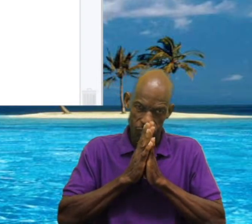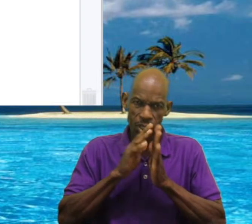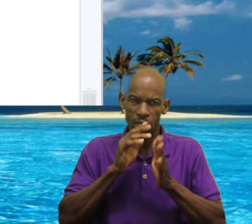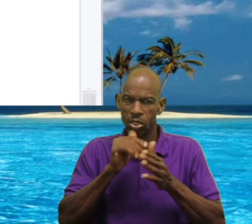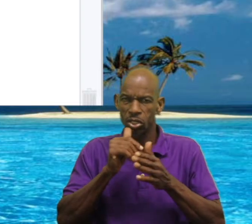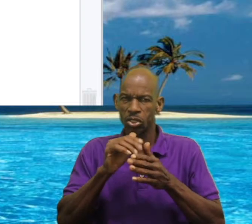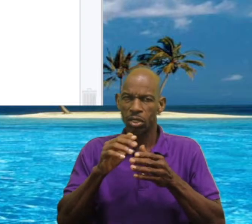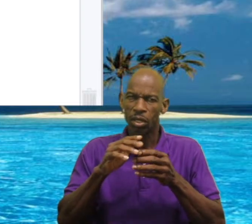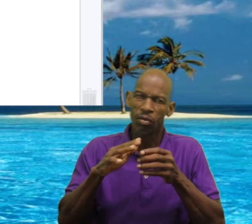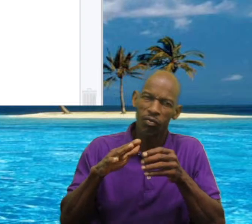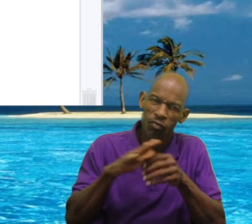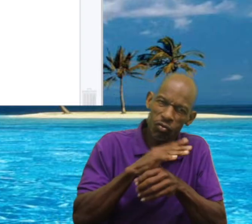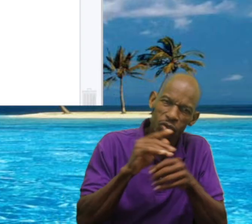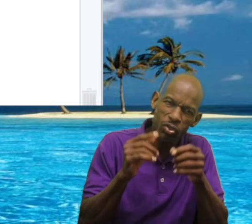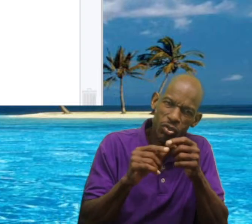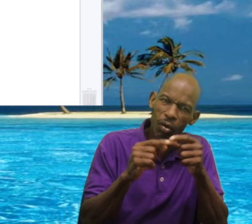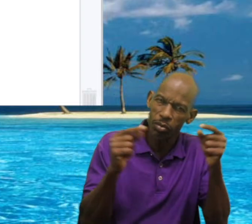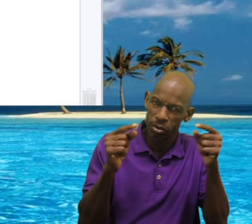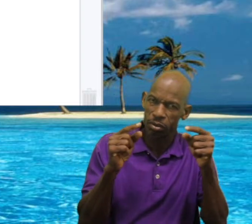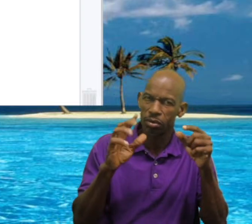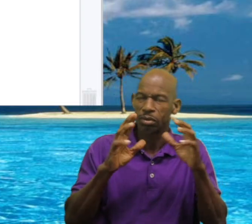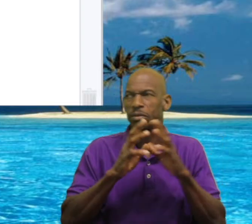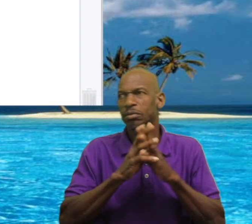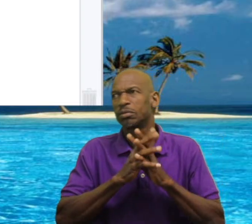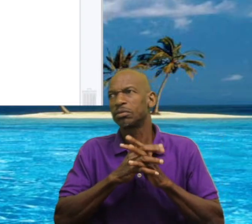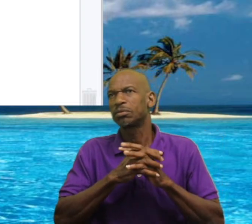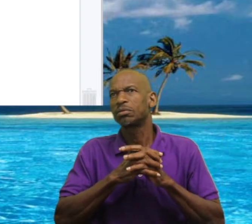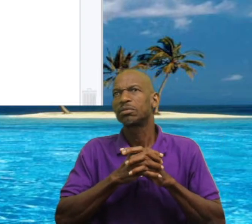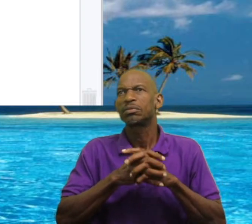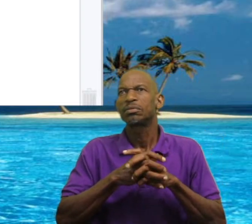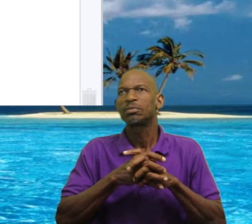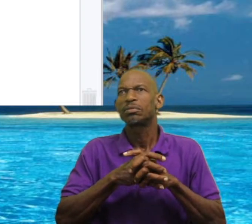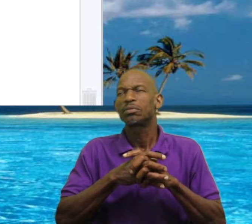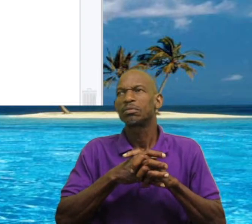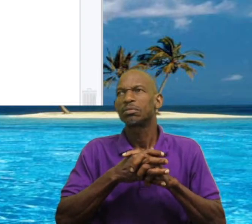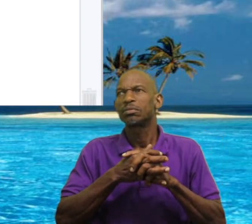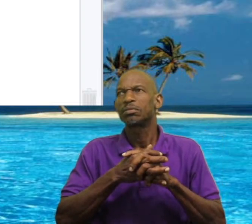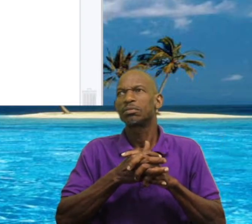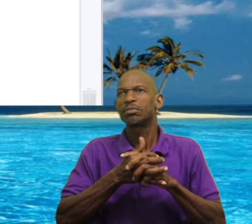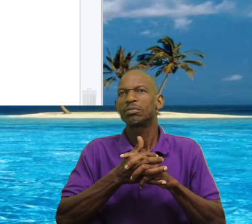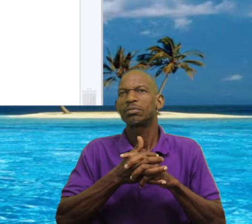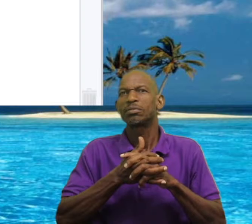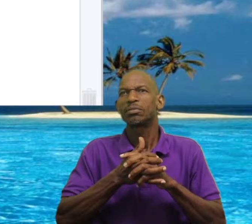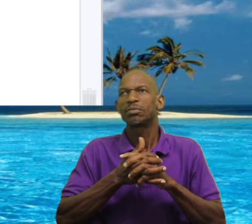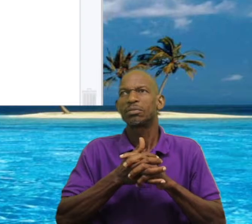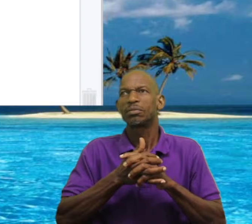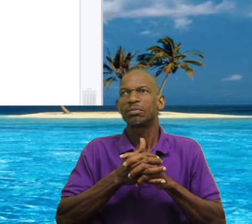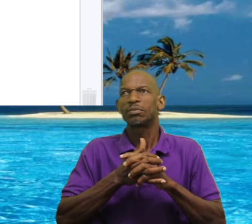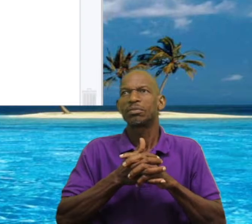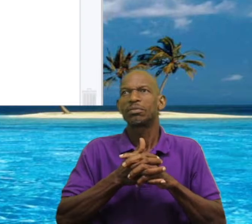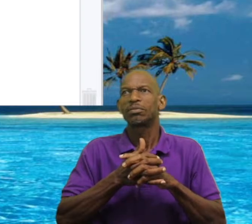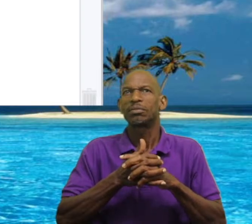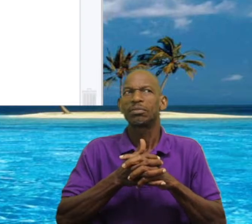but it's not as strong. All right. Okay. So let's see.